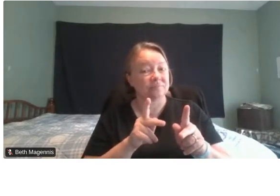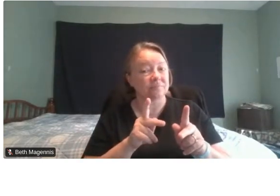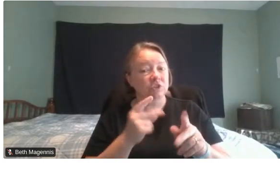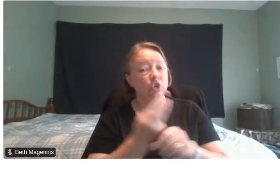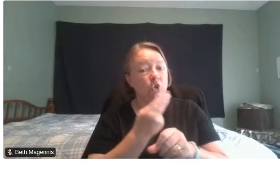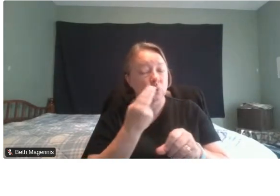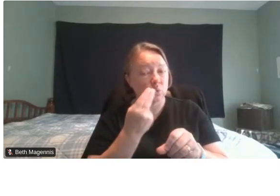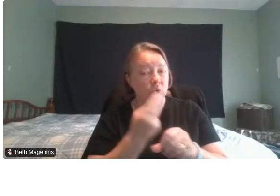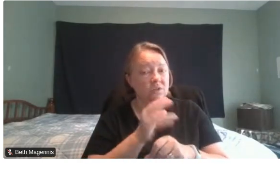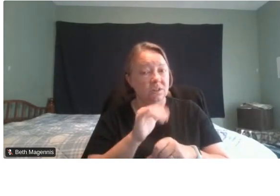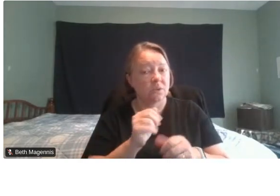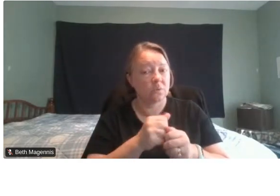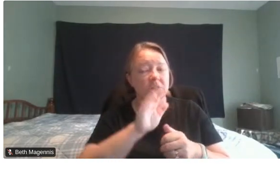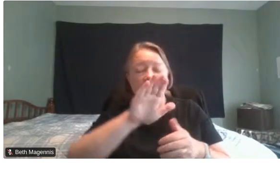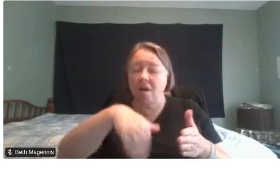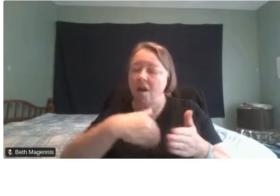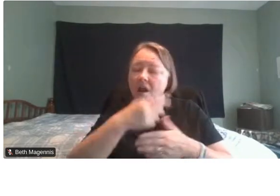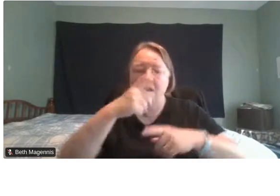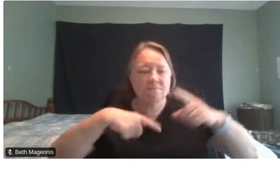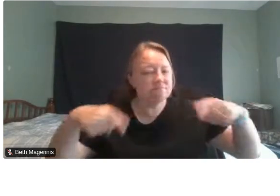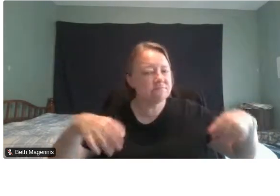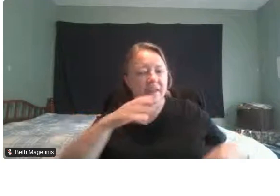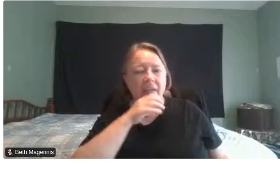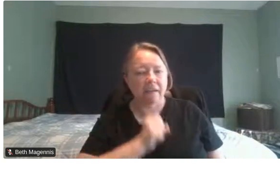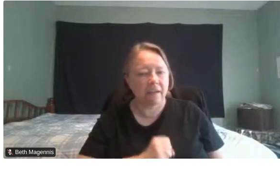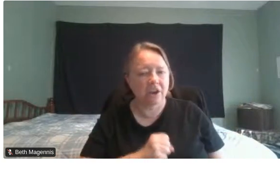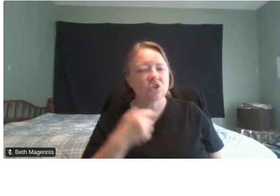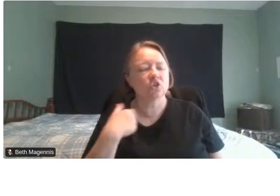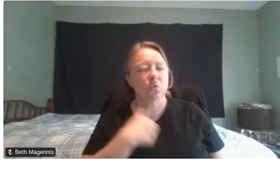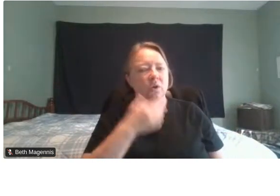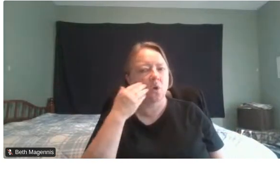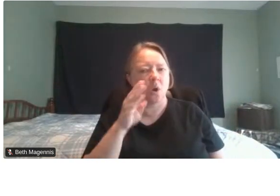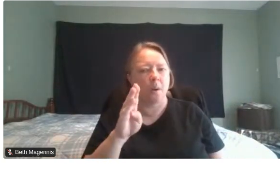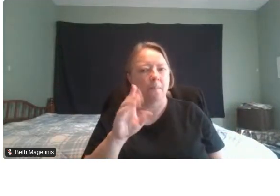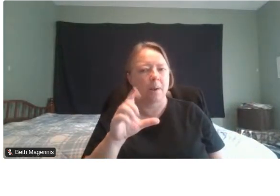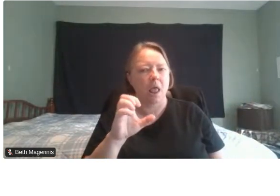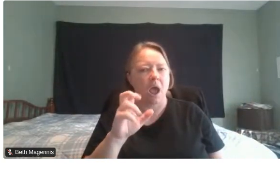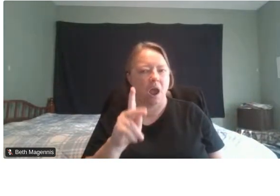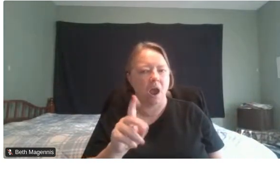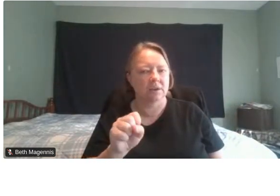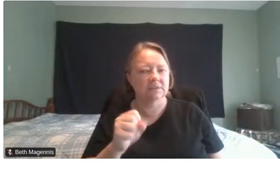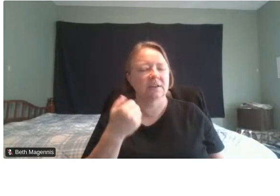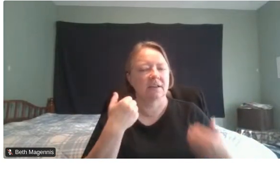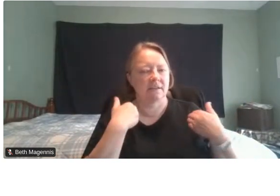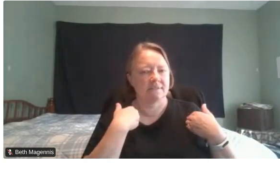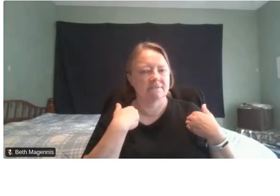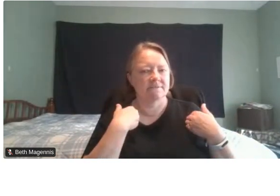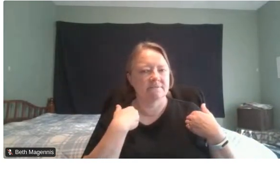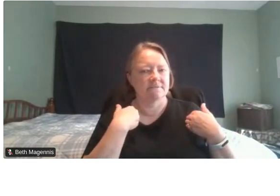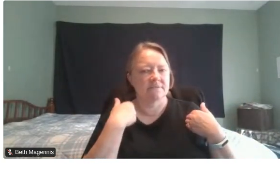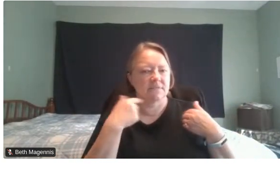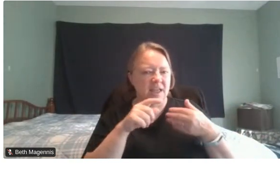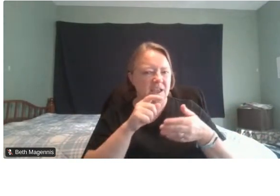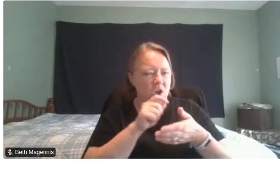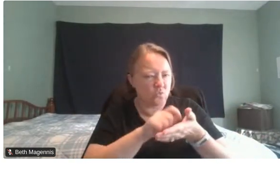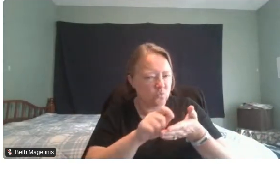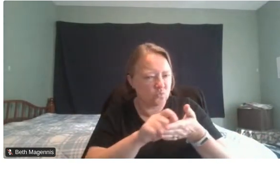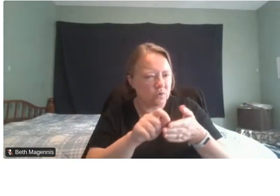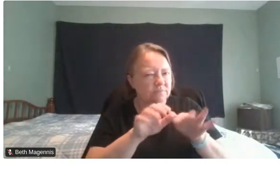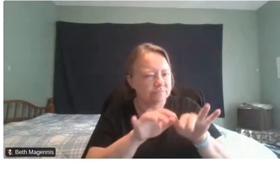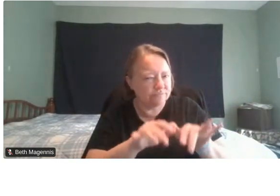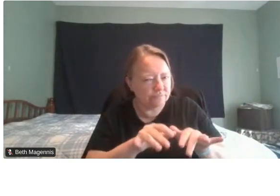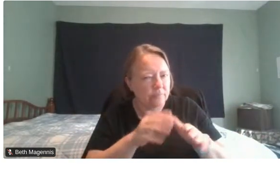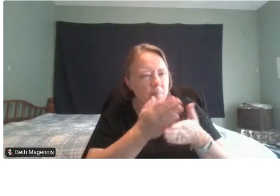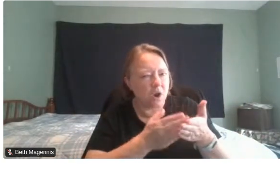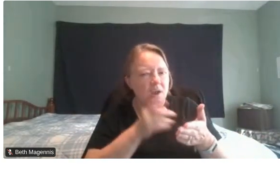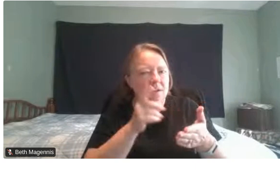using it with all ages. I mean, we do know that the blocks have, like the written part, you might need to